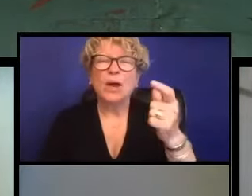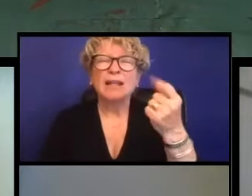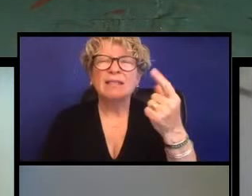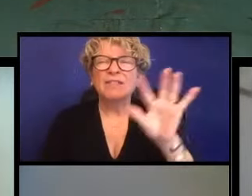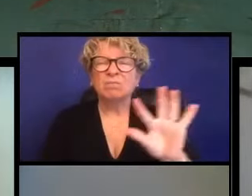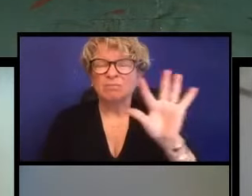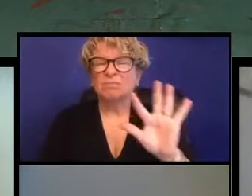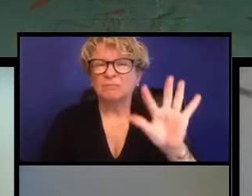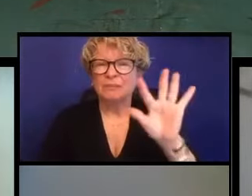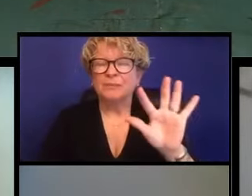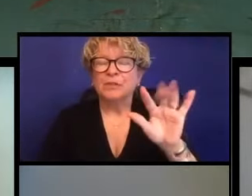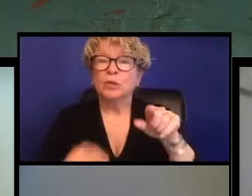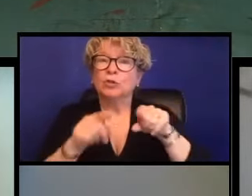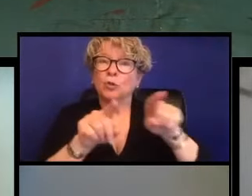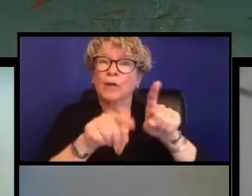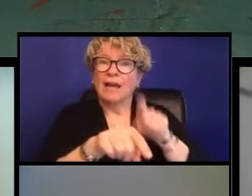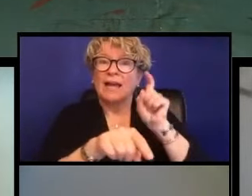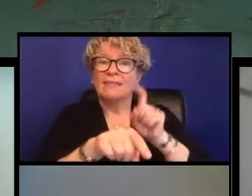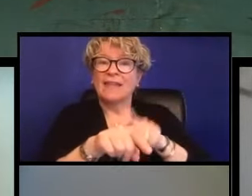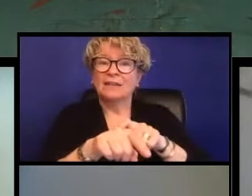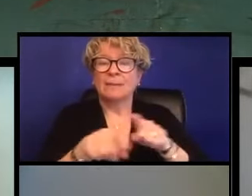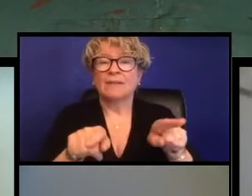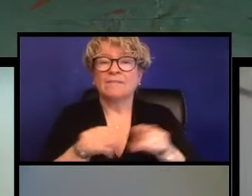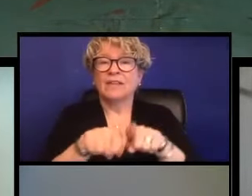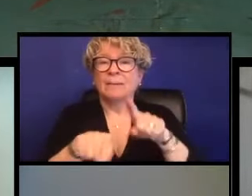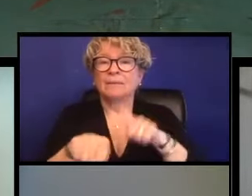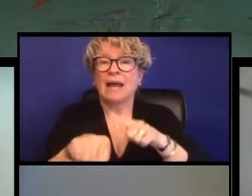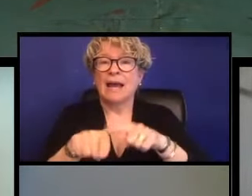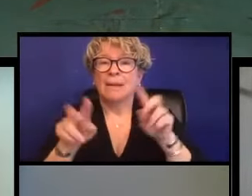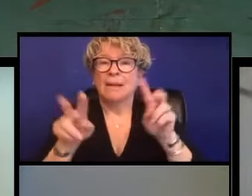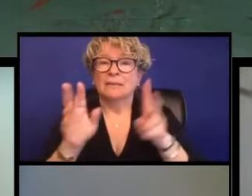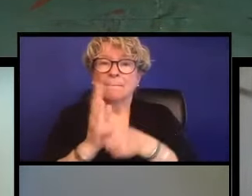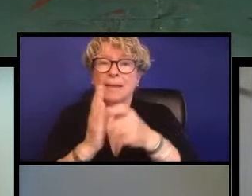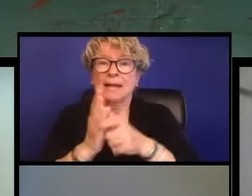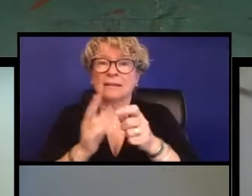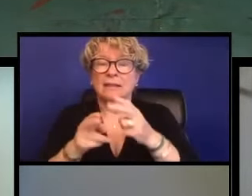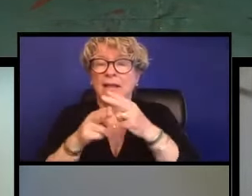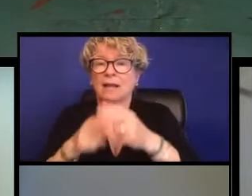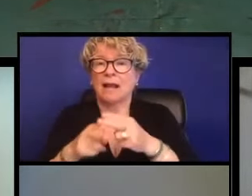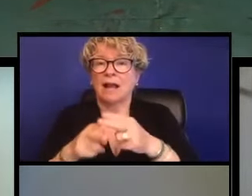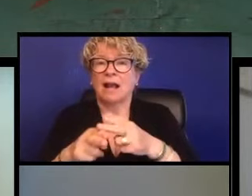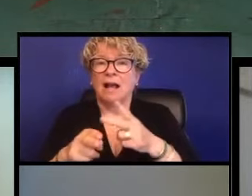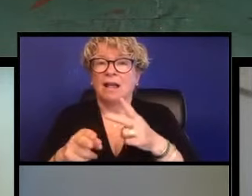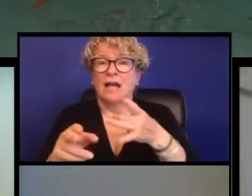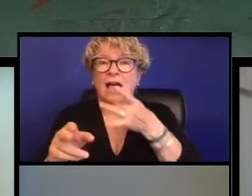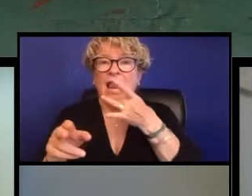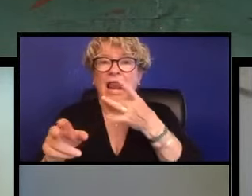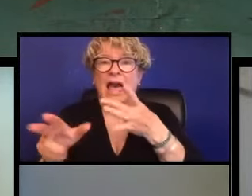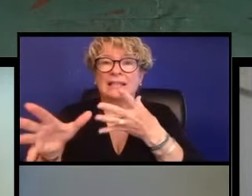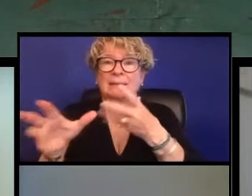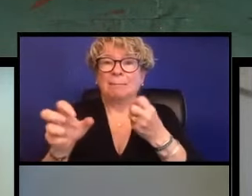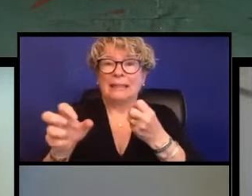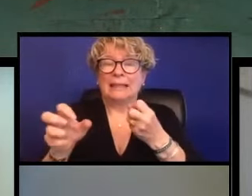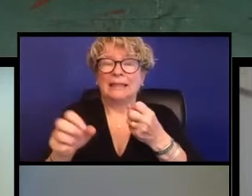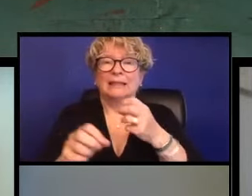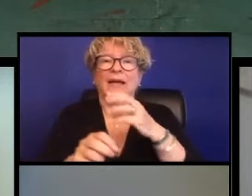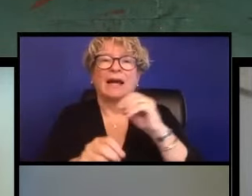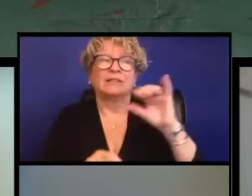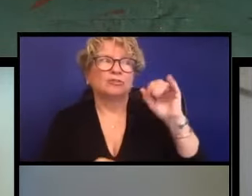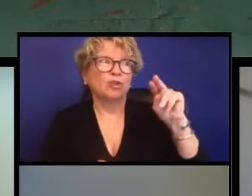that Lightspeed started. And John needed some extra help